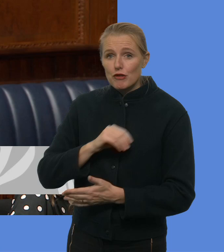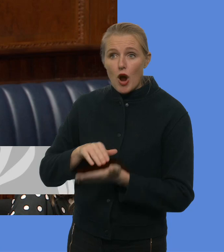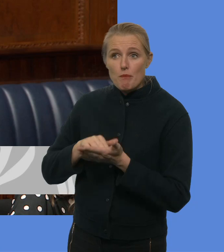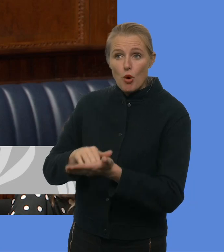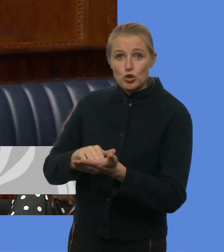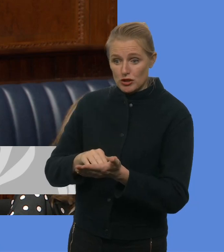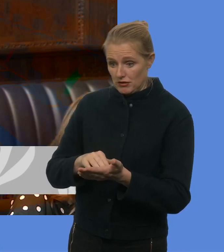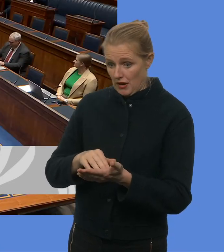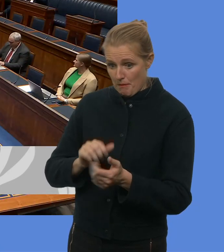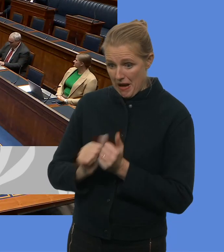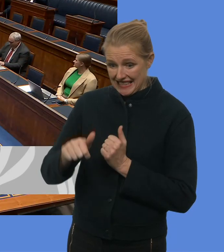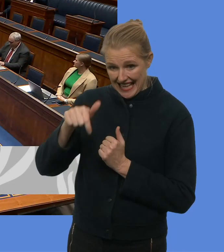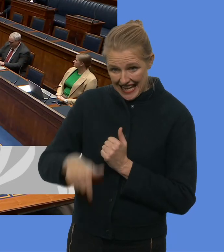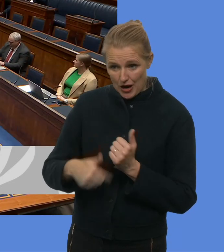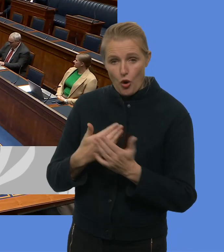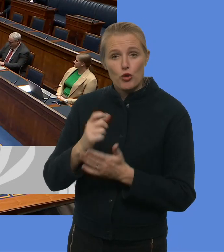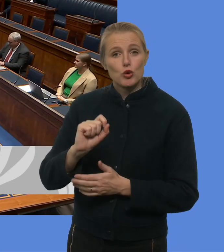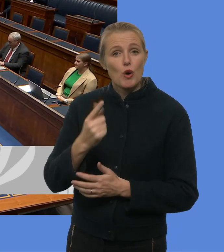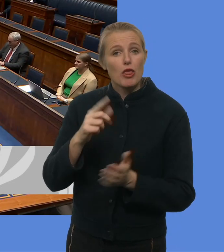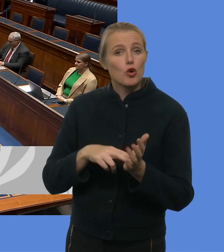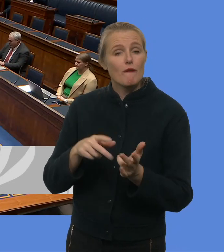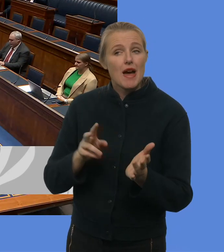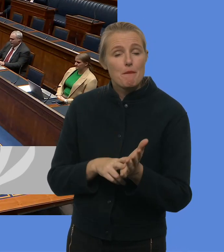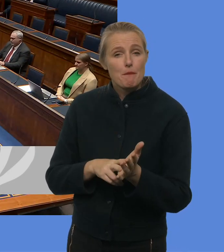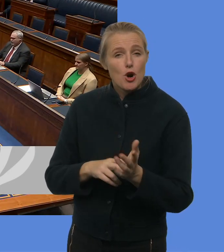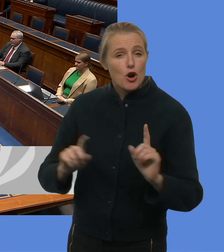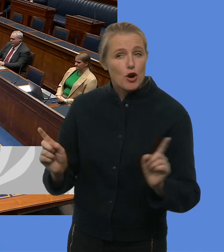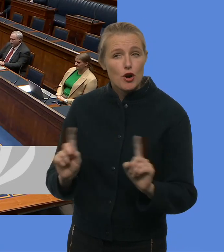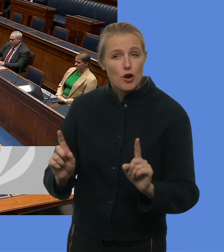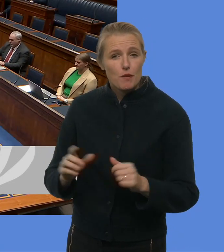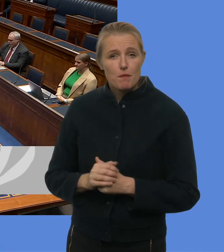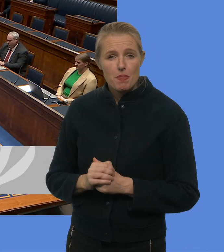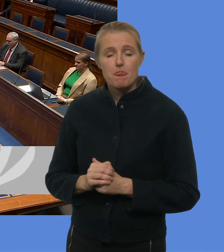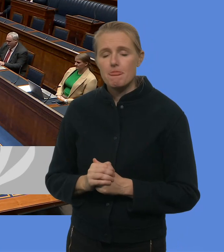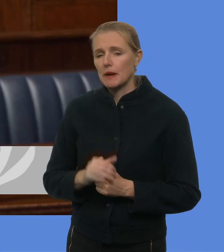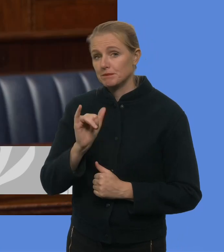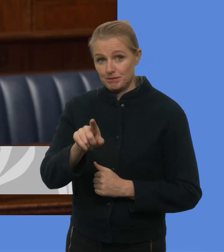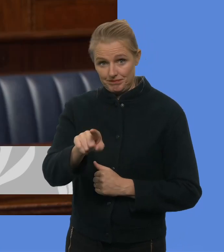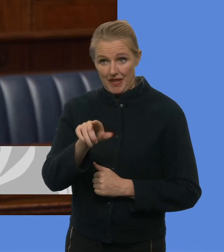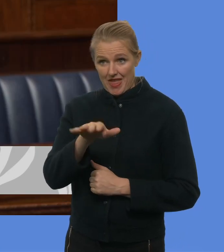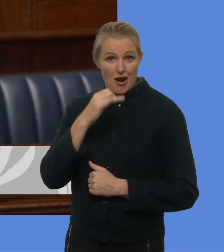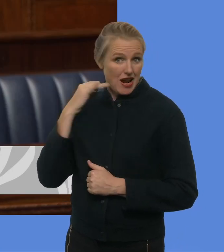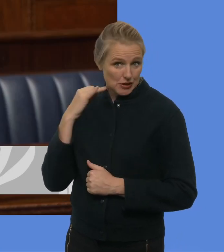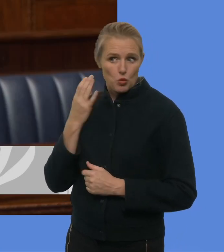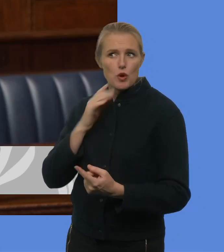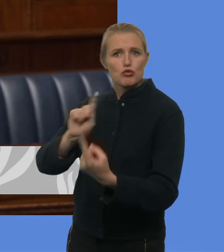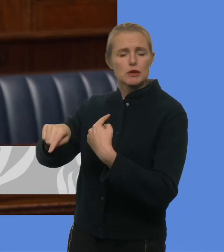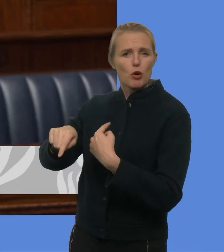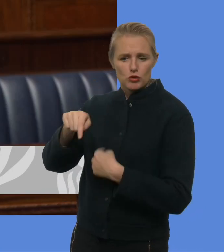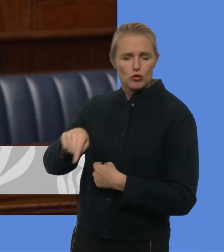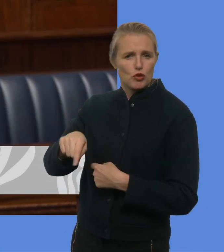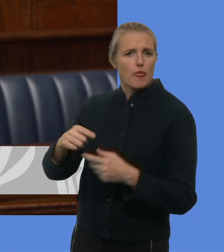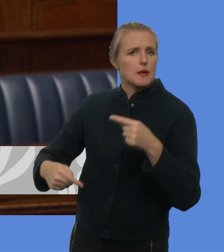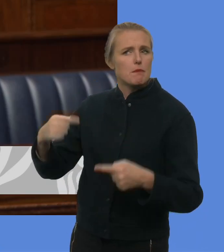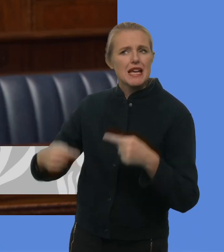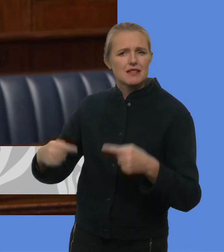of November? Deputy First Minister. Thank you, Mr. Speaker. Yes, the member was present last week whenever we responded to the debate.